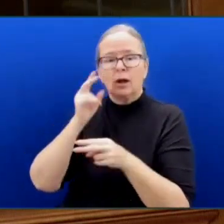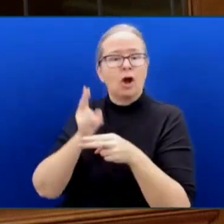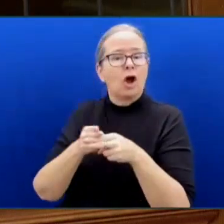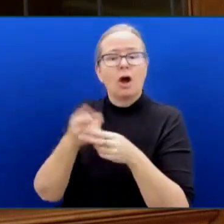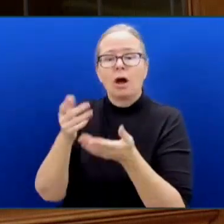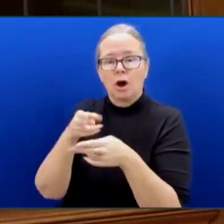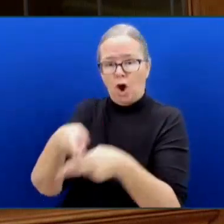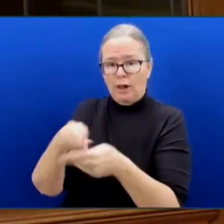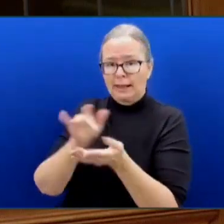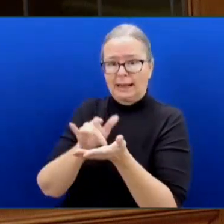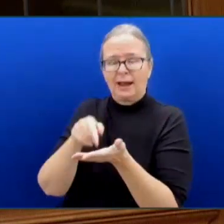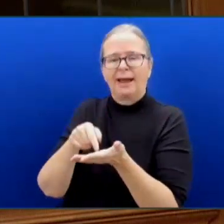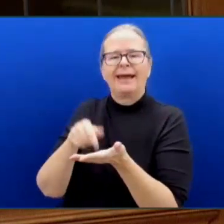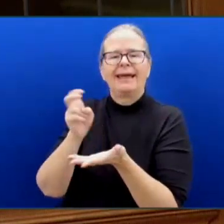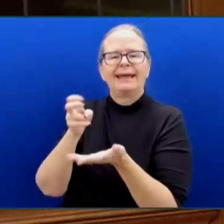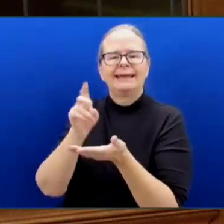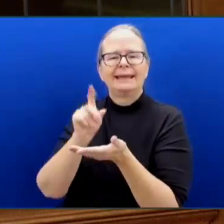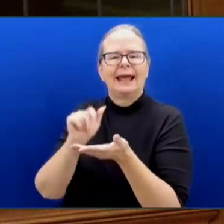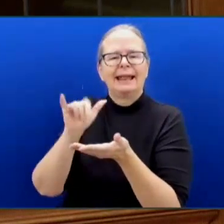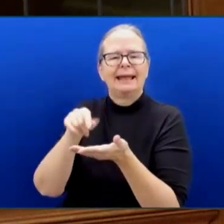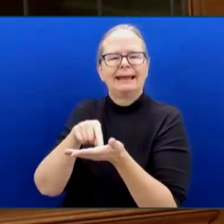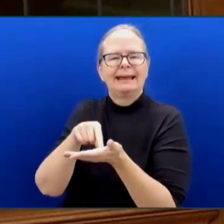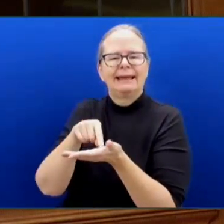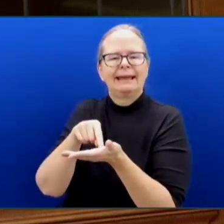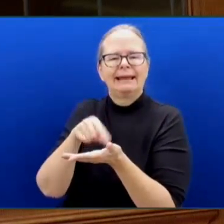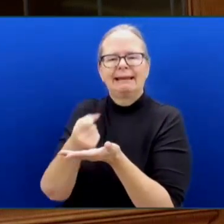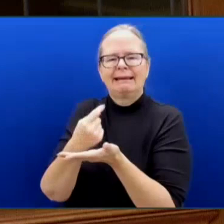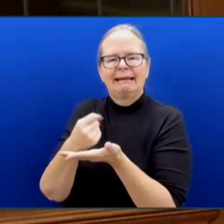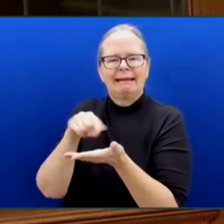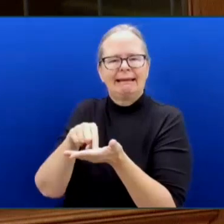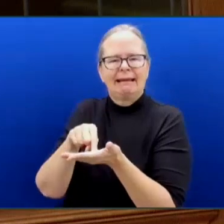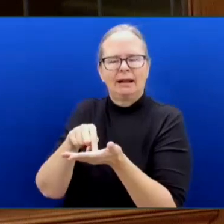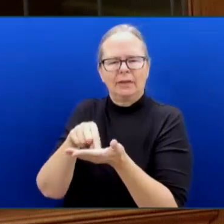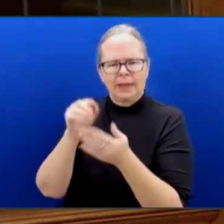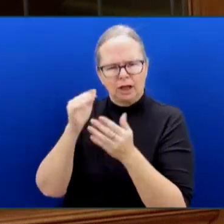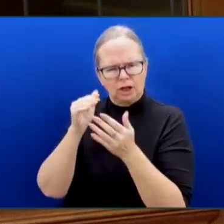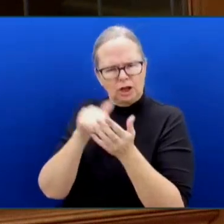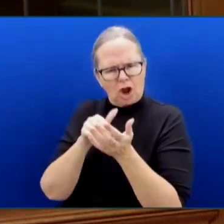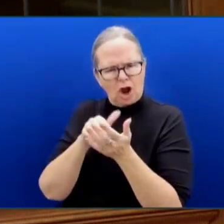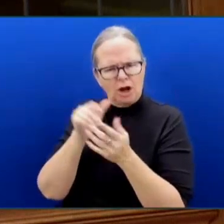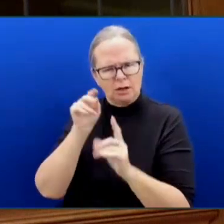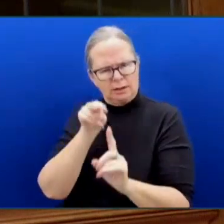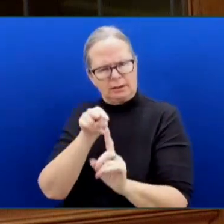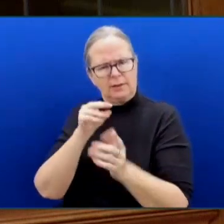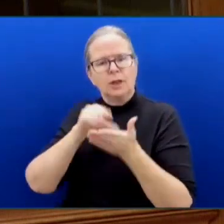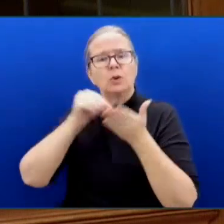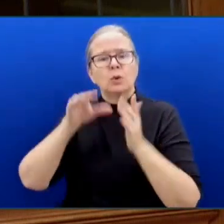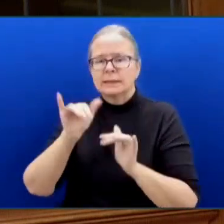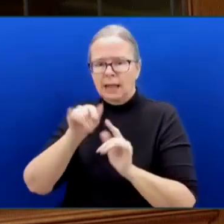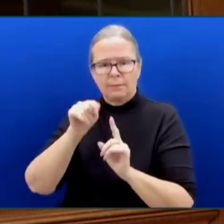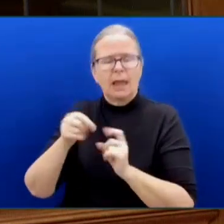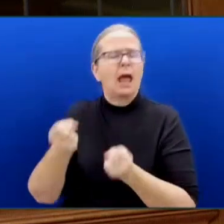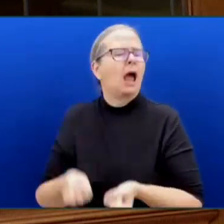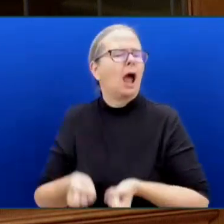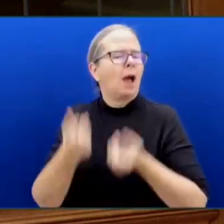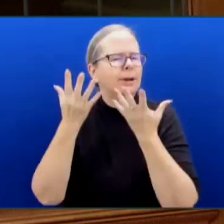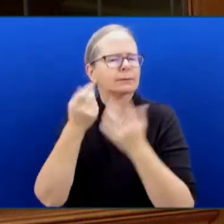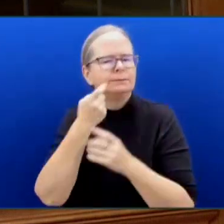were addicted to these deadly safe supply drugs. He told her at least